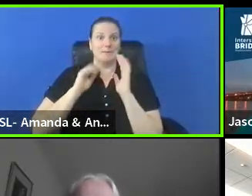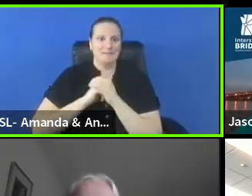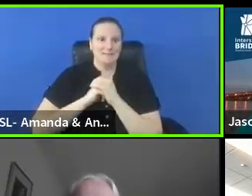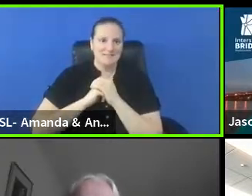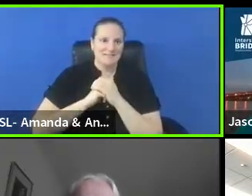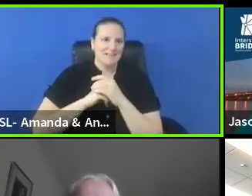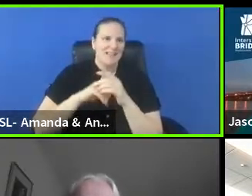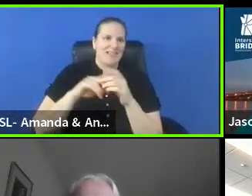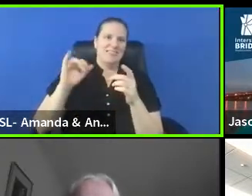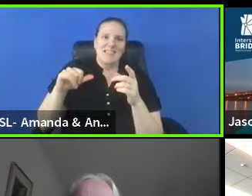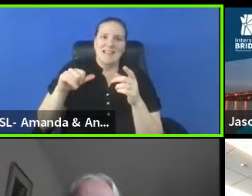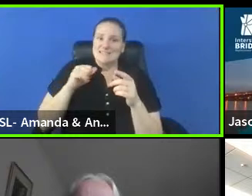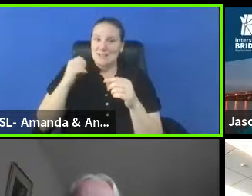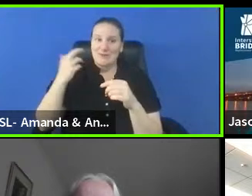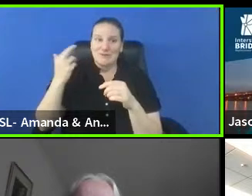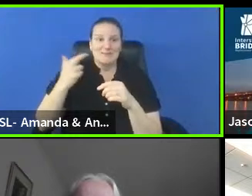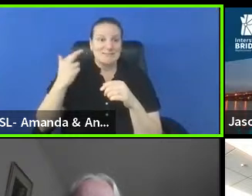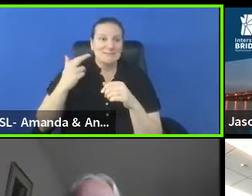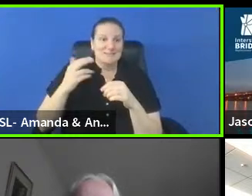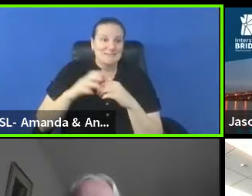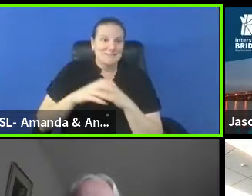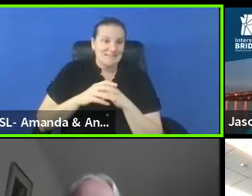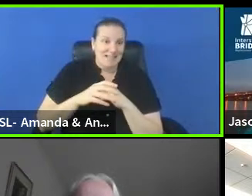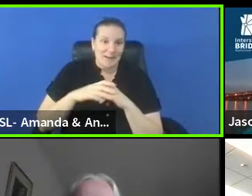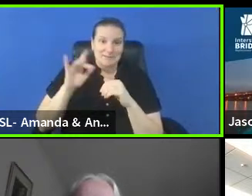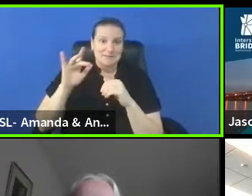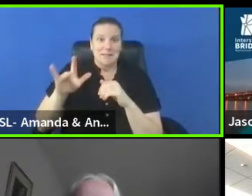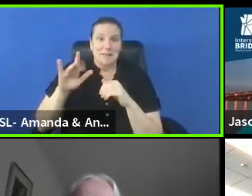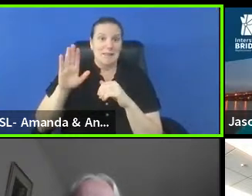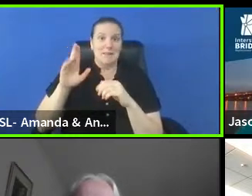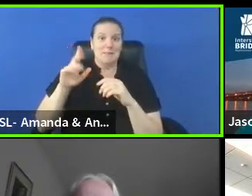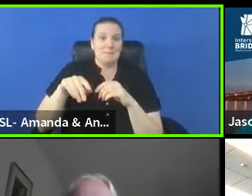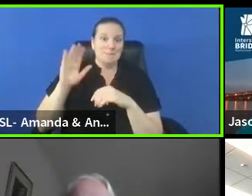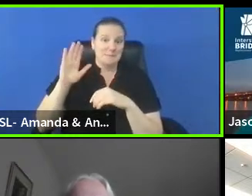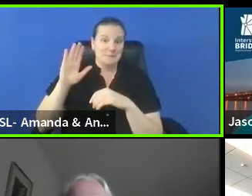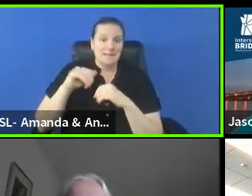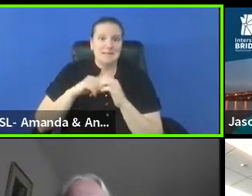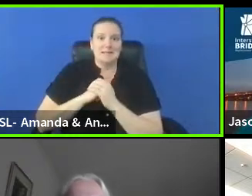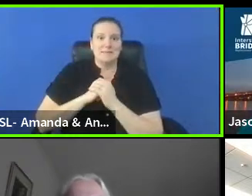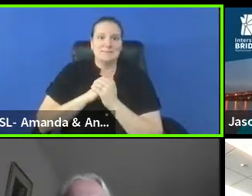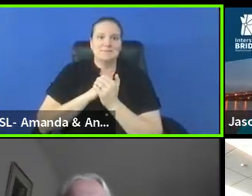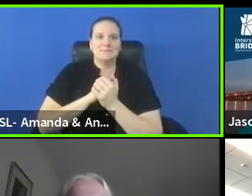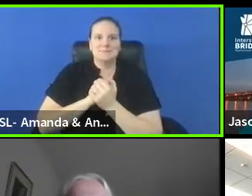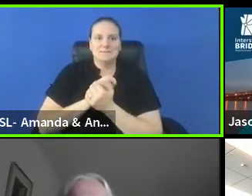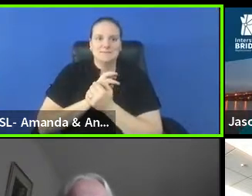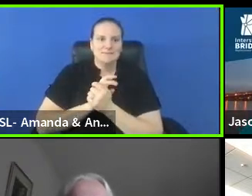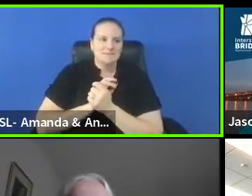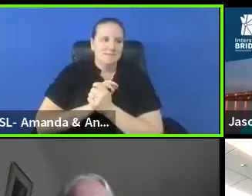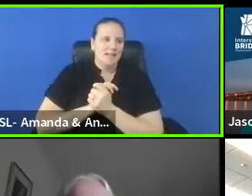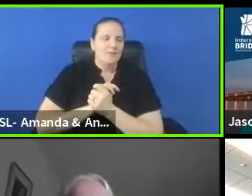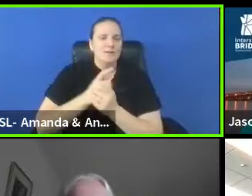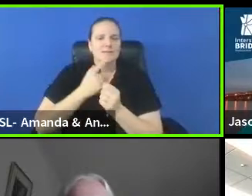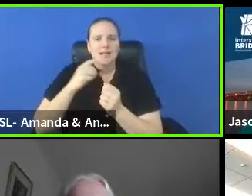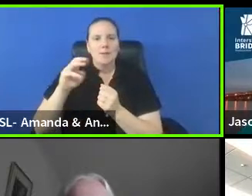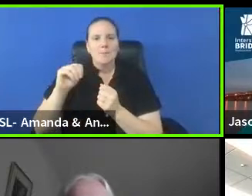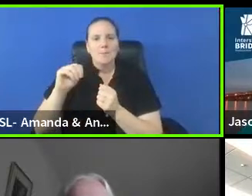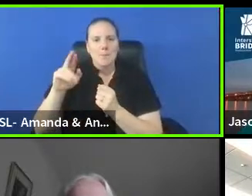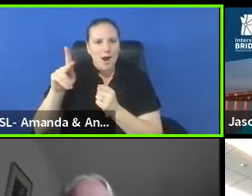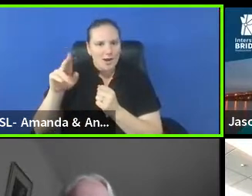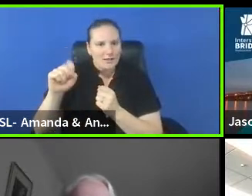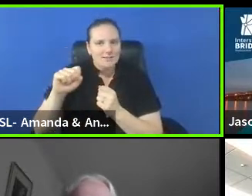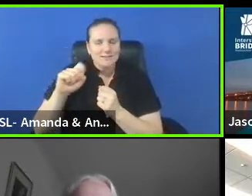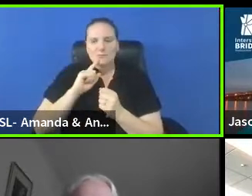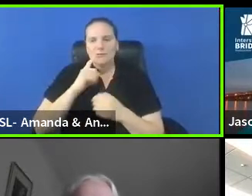wasn't the reason. I was just clicking the button, not reading correctly. I just want to say to Marcus that I really